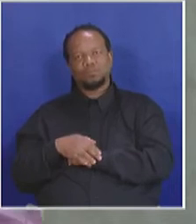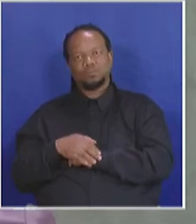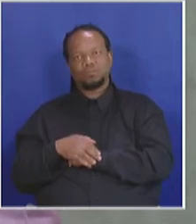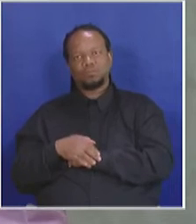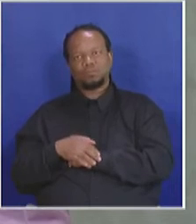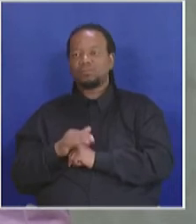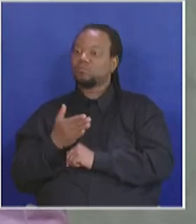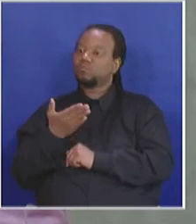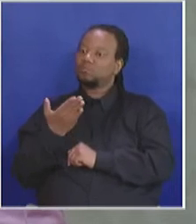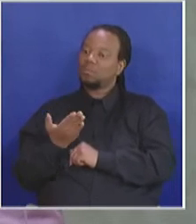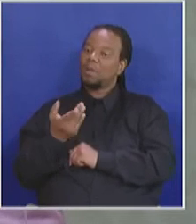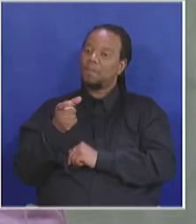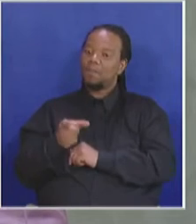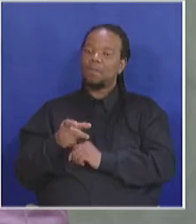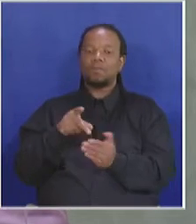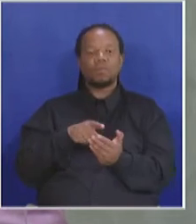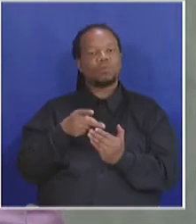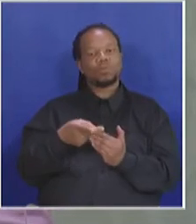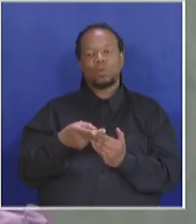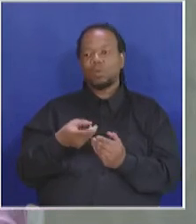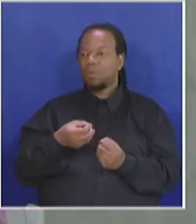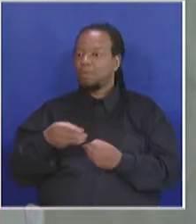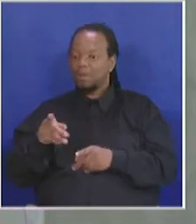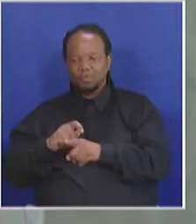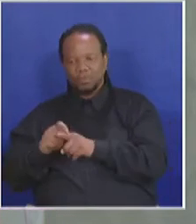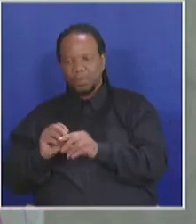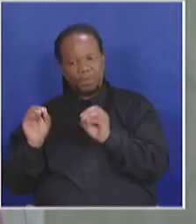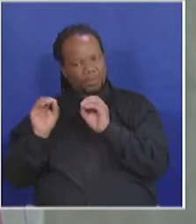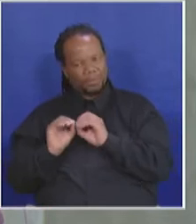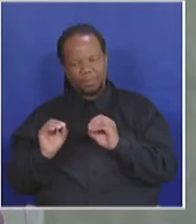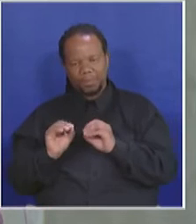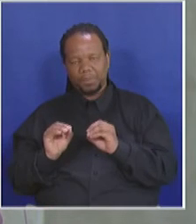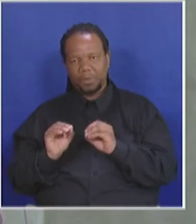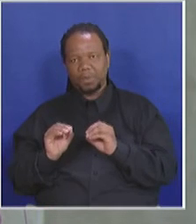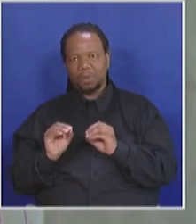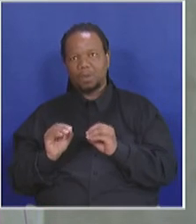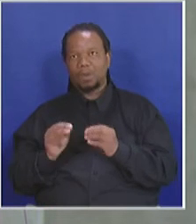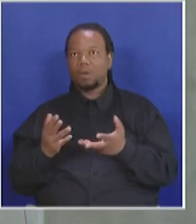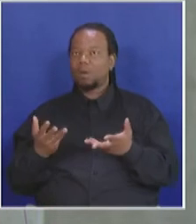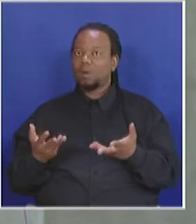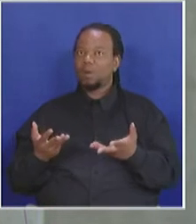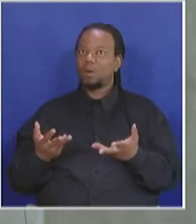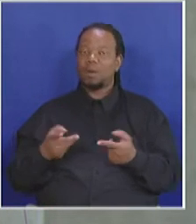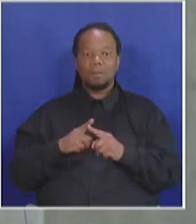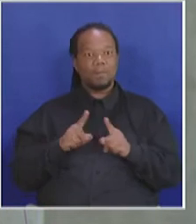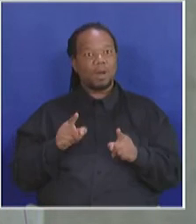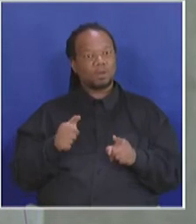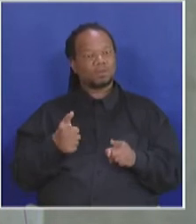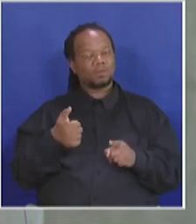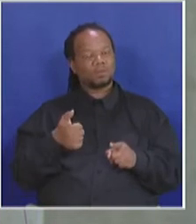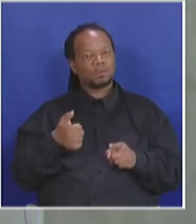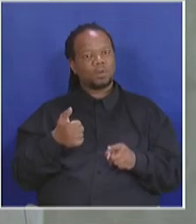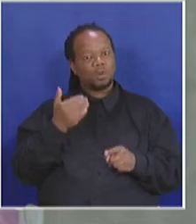Beneficiaries of the project have been sent for training to acquire the relevant skills, but they lack the knowledge